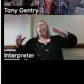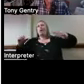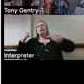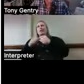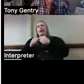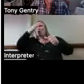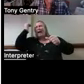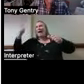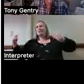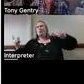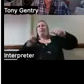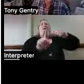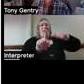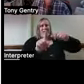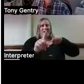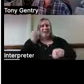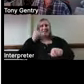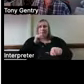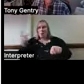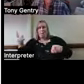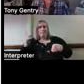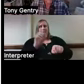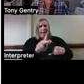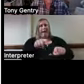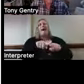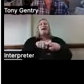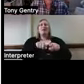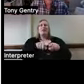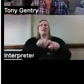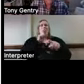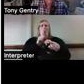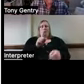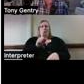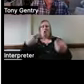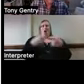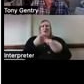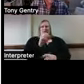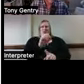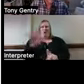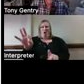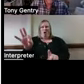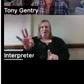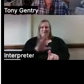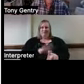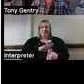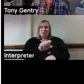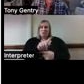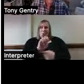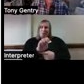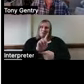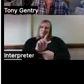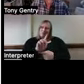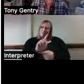back, it'll turn your stove off. It saves you from a house fire. Most of us are familiar with